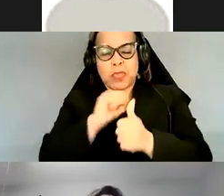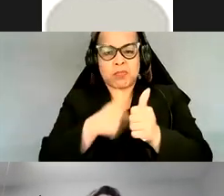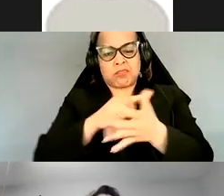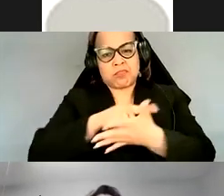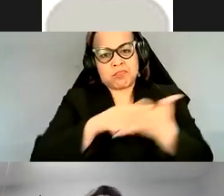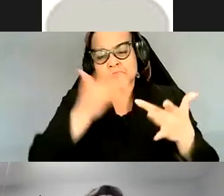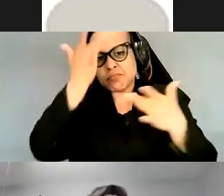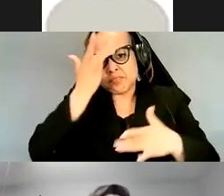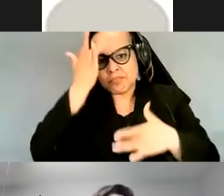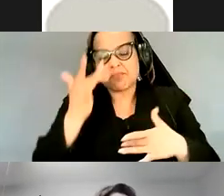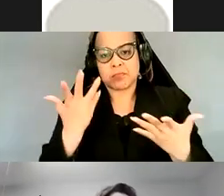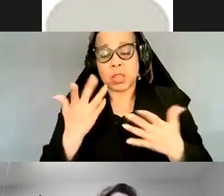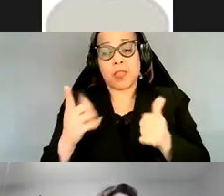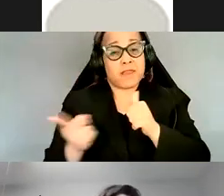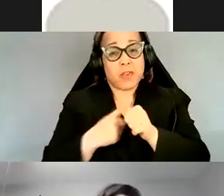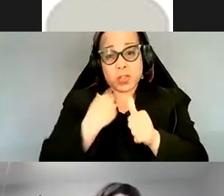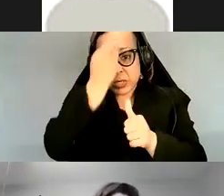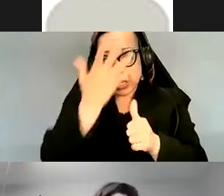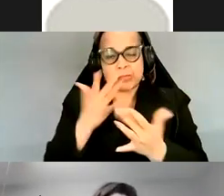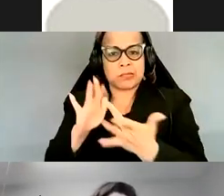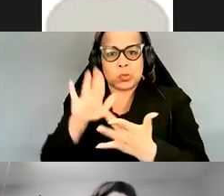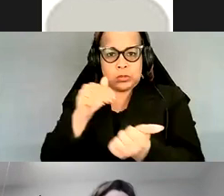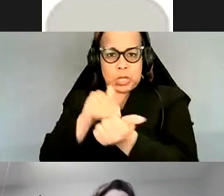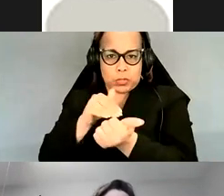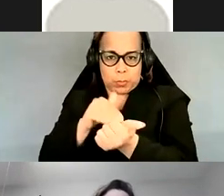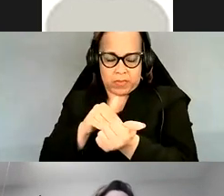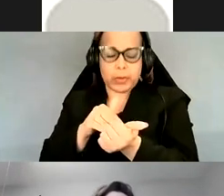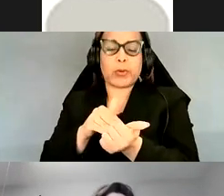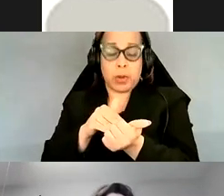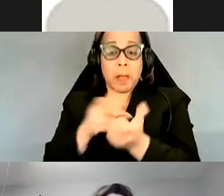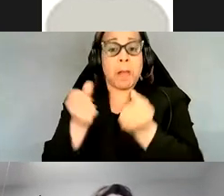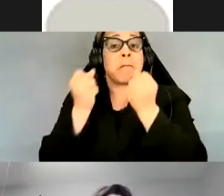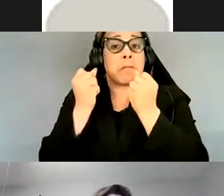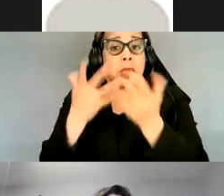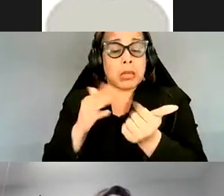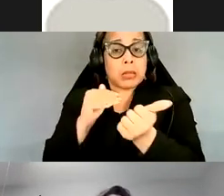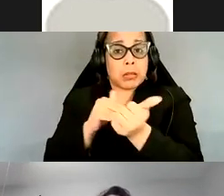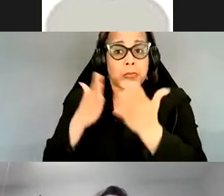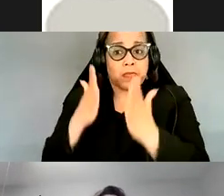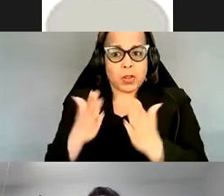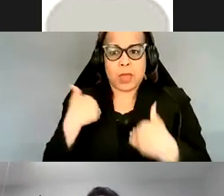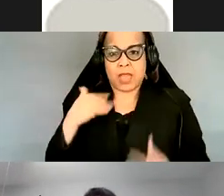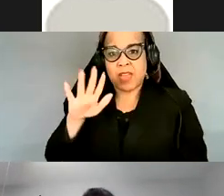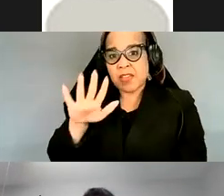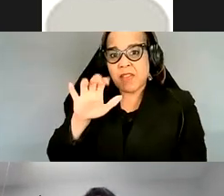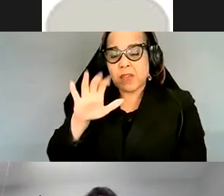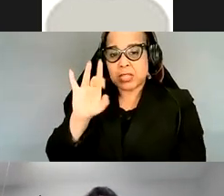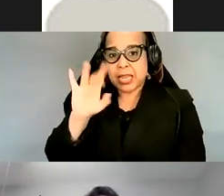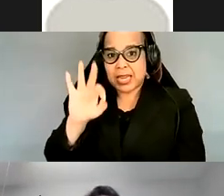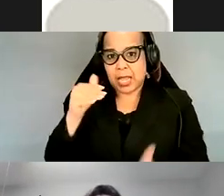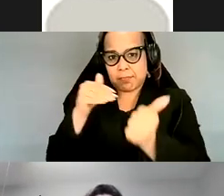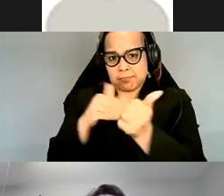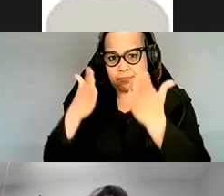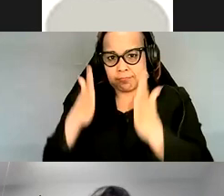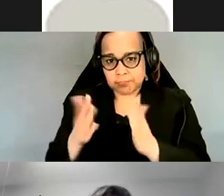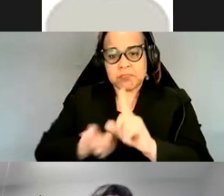condition, the first thing we tell you is check with your healthcare provider. Many healthcare providers, we have 589 healthcare providers that